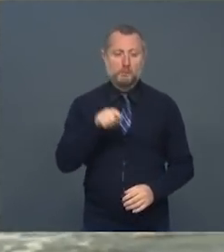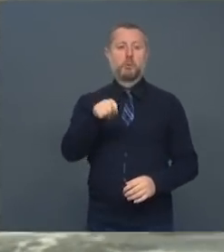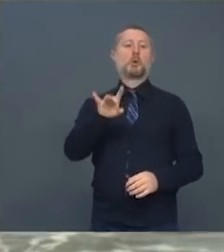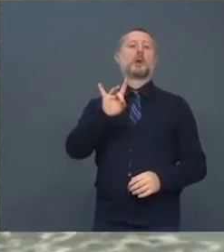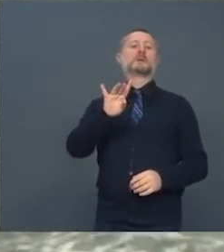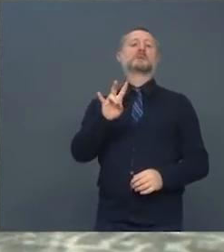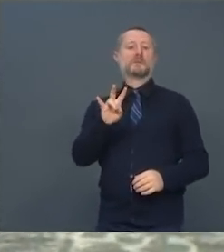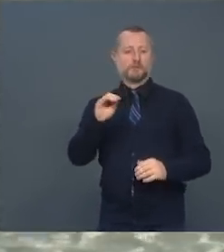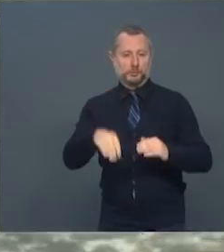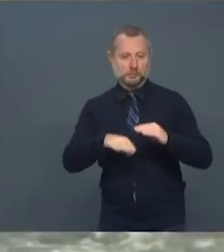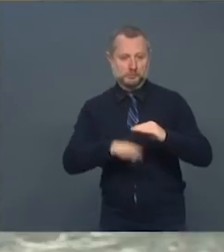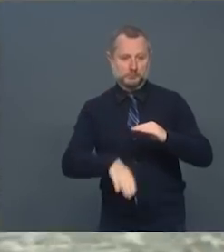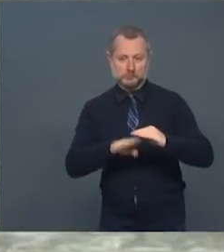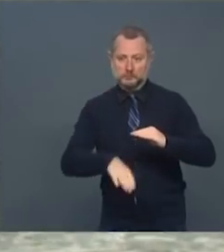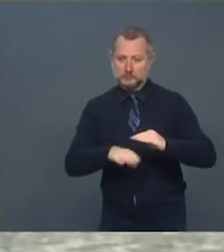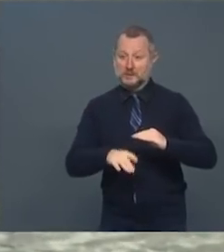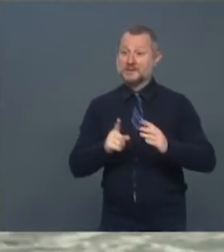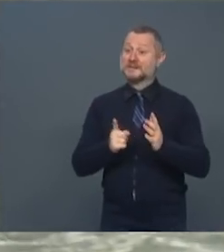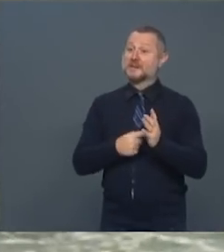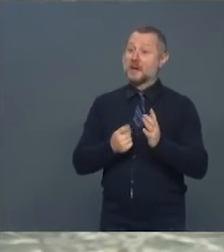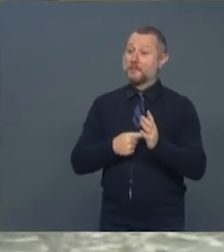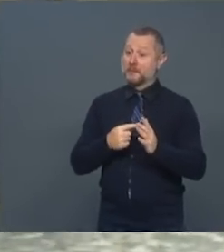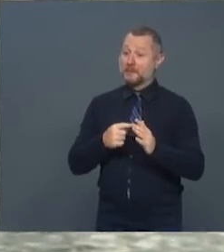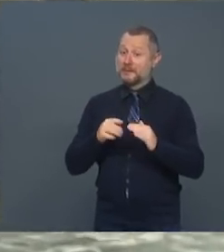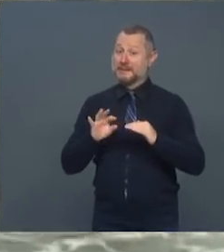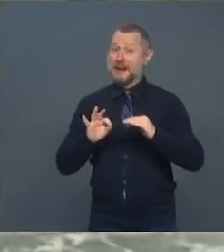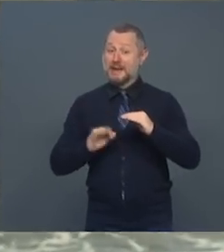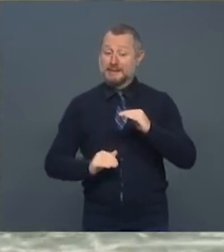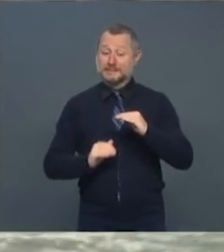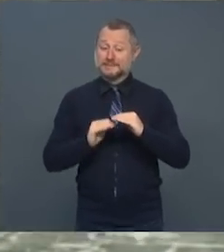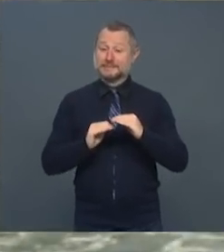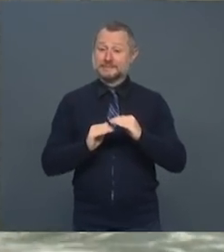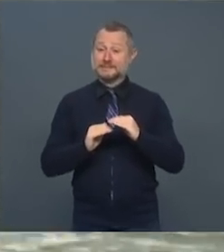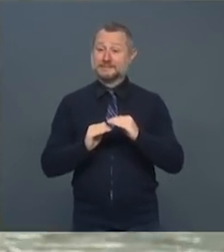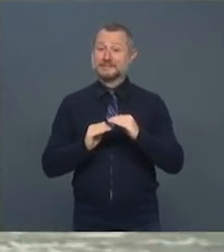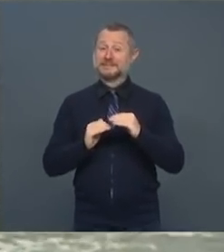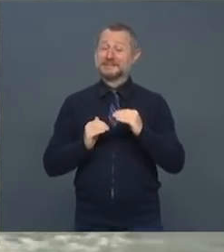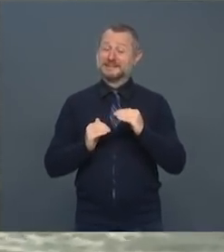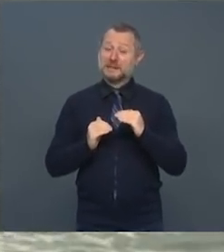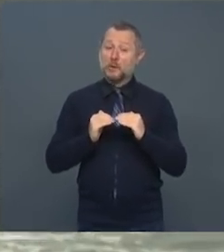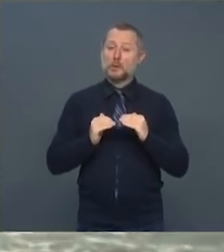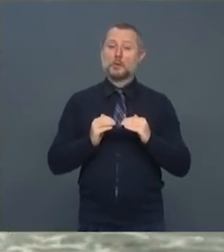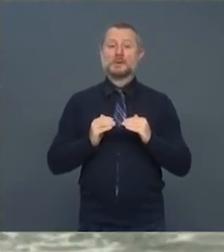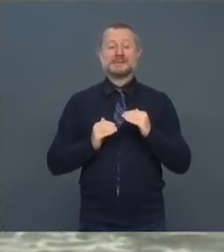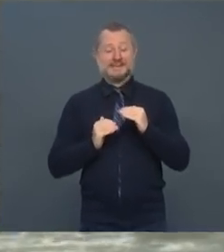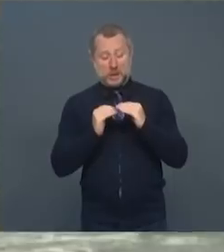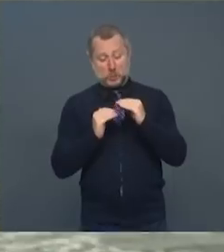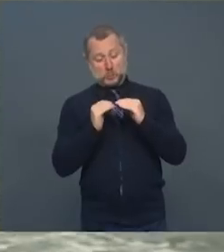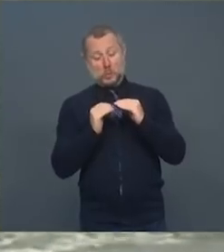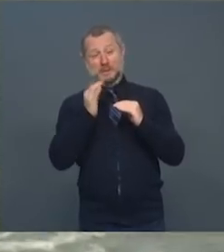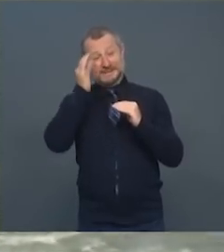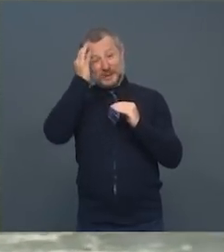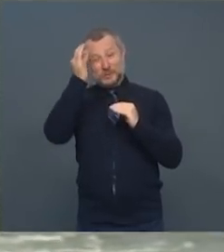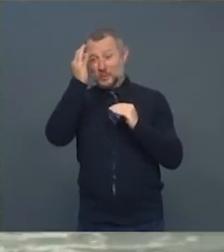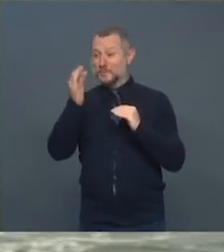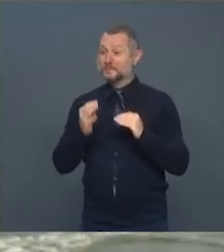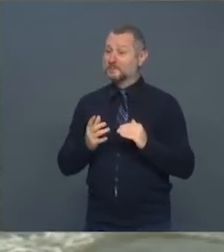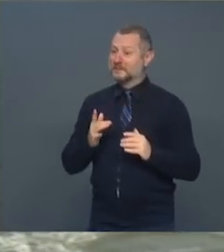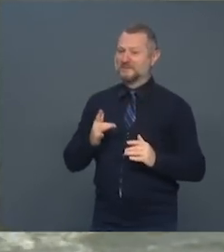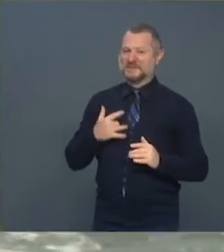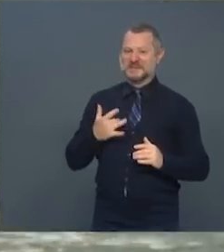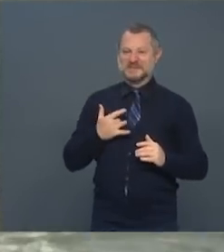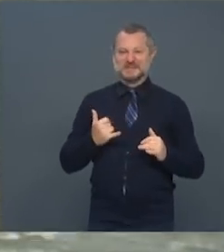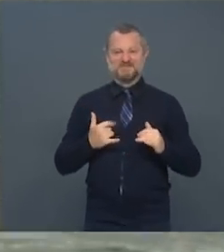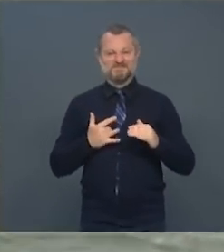days we're at 0.9. So we are right up at that